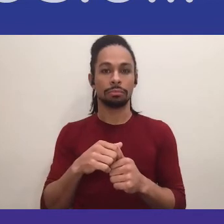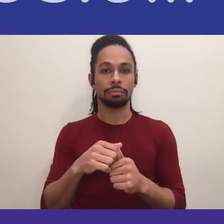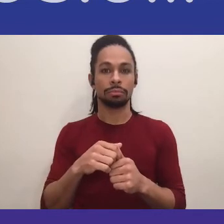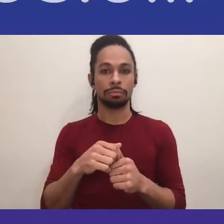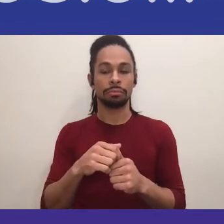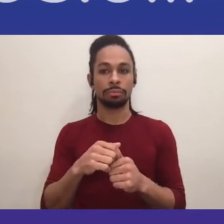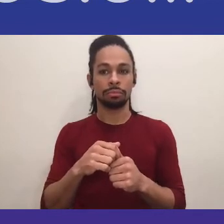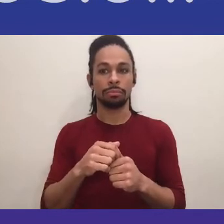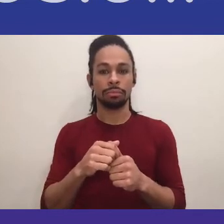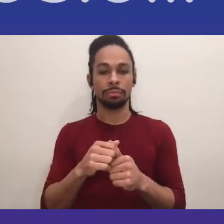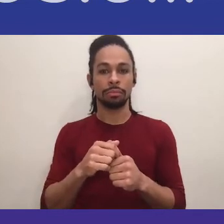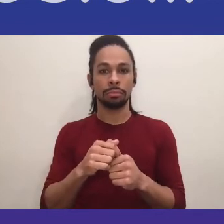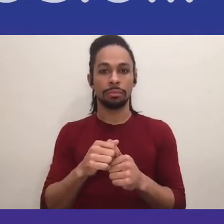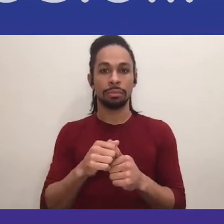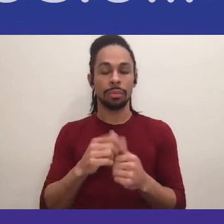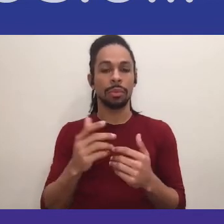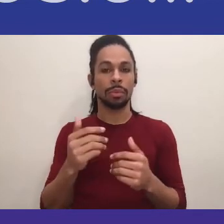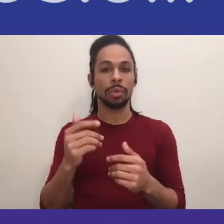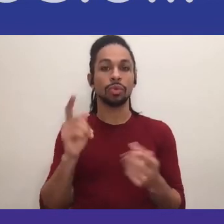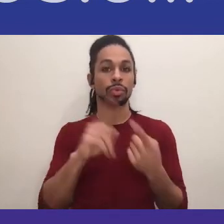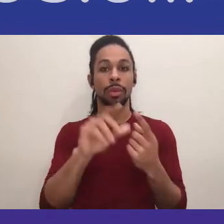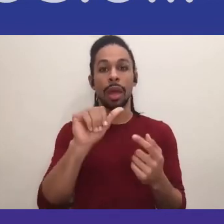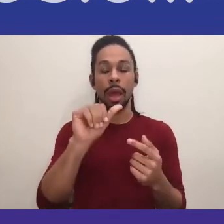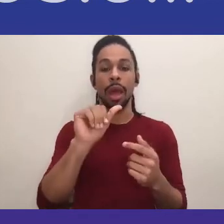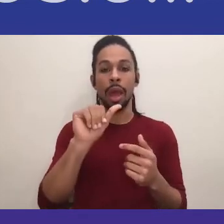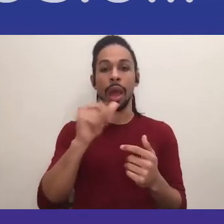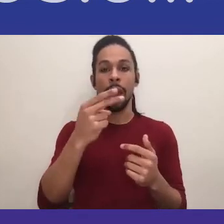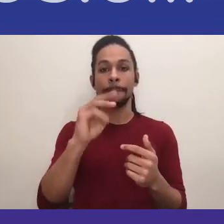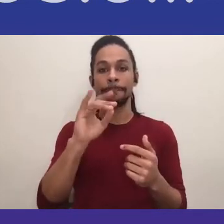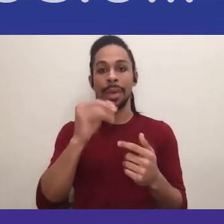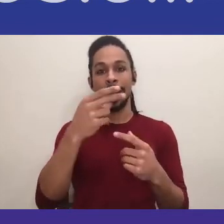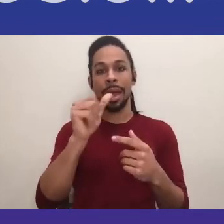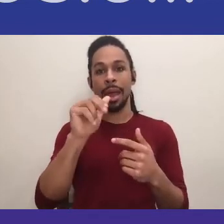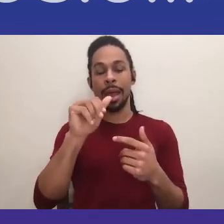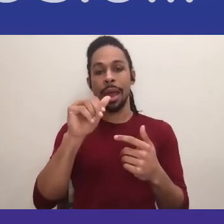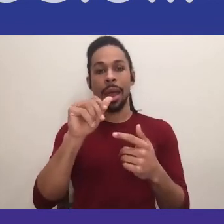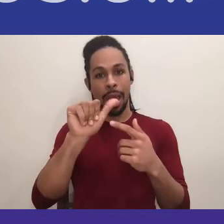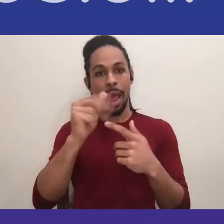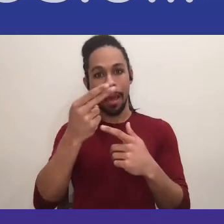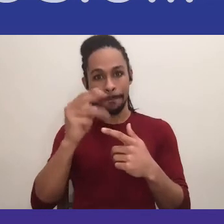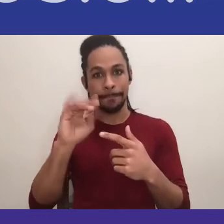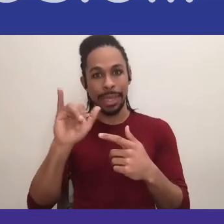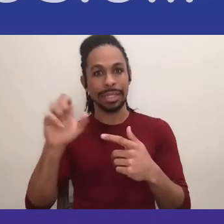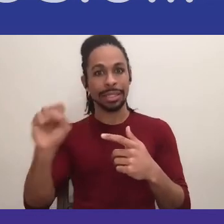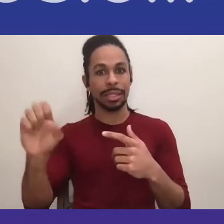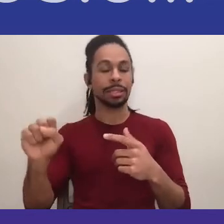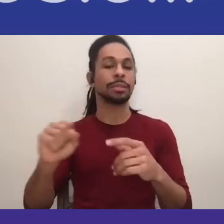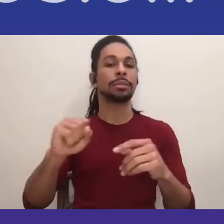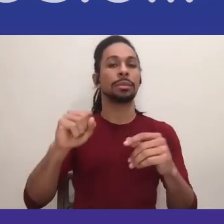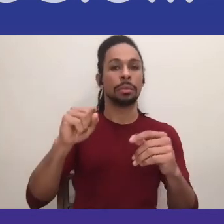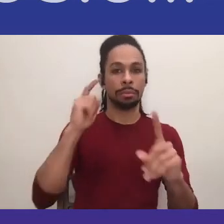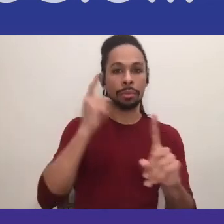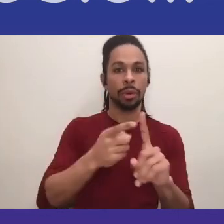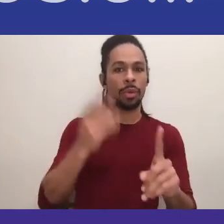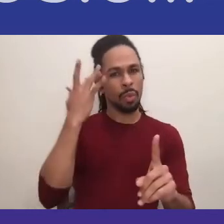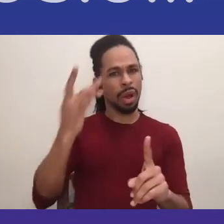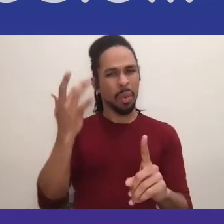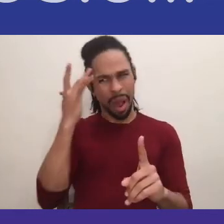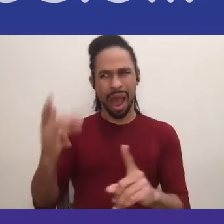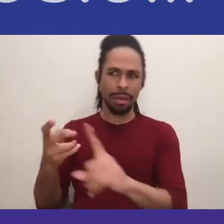Ahimsa's point, why not to bring that artist from Australia, that indigenous artist from